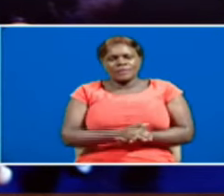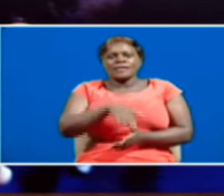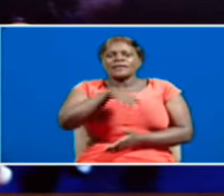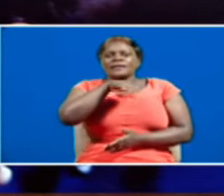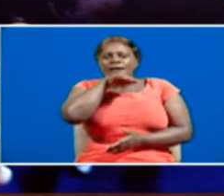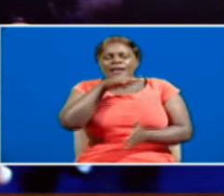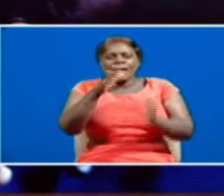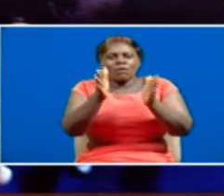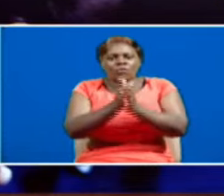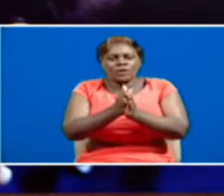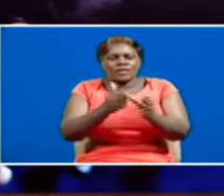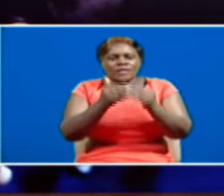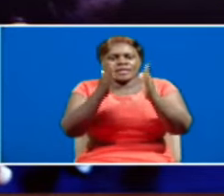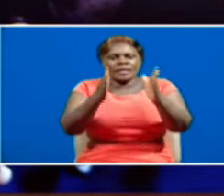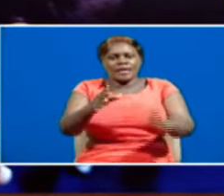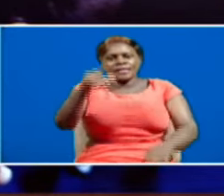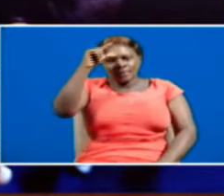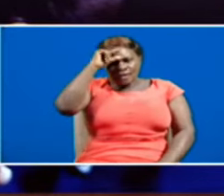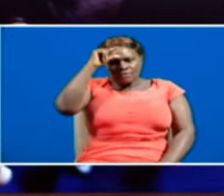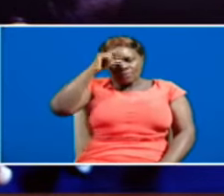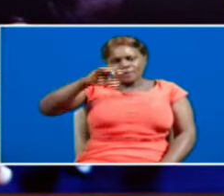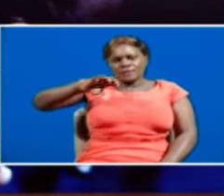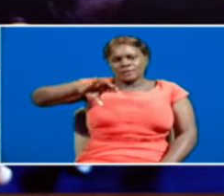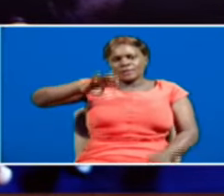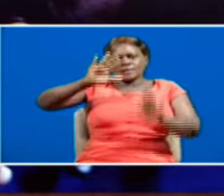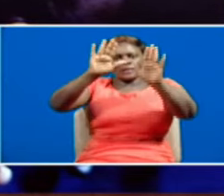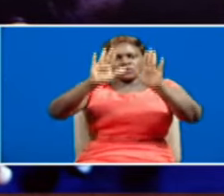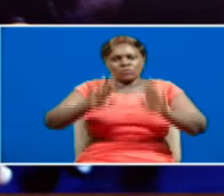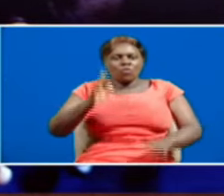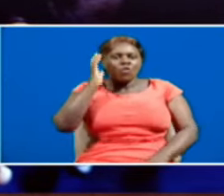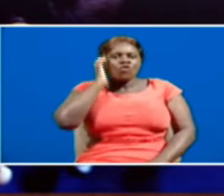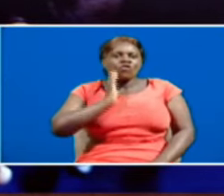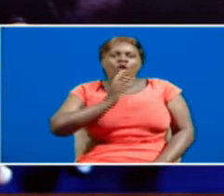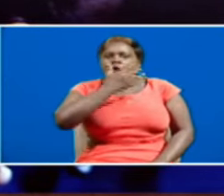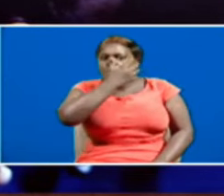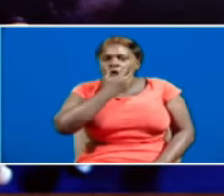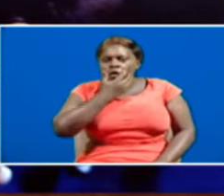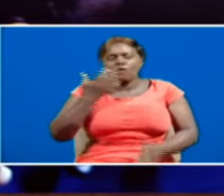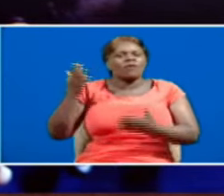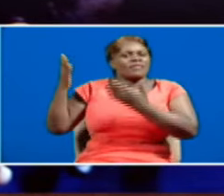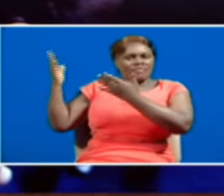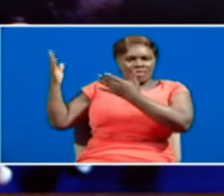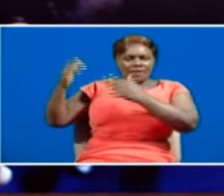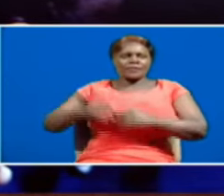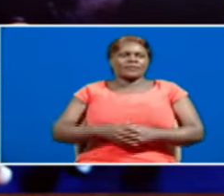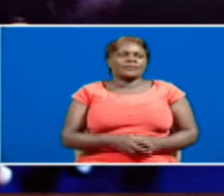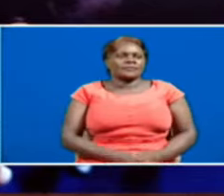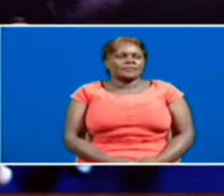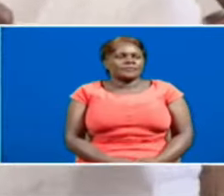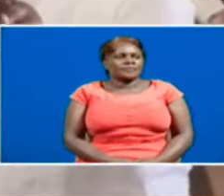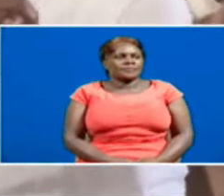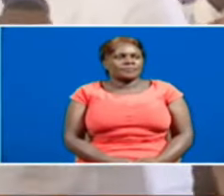alikuwa ameandamana na viongozi wa serikali ya kaunti Kisumu kiongozwa na gavana Profesa Anyang Nyong'o.